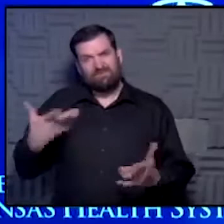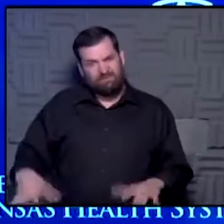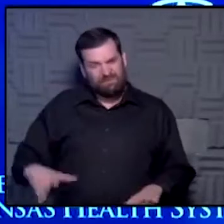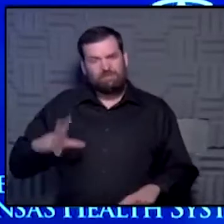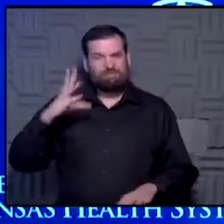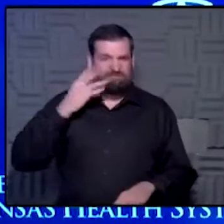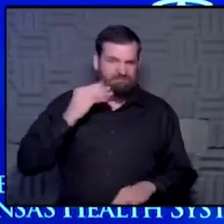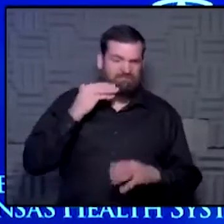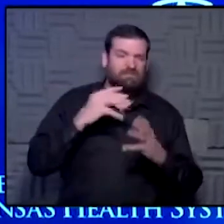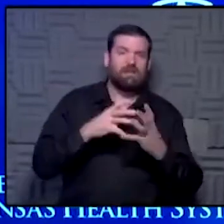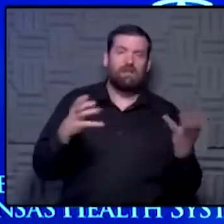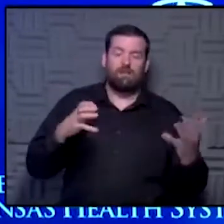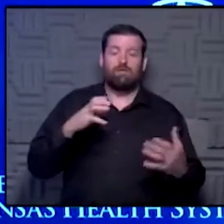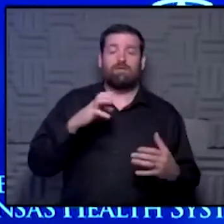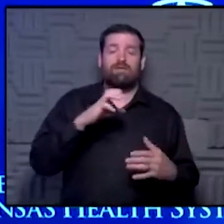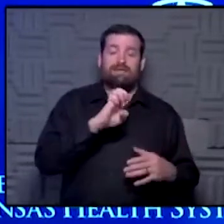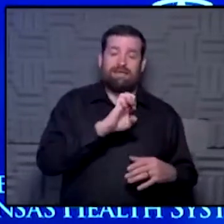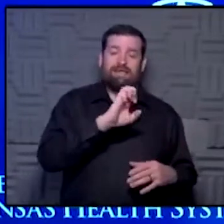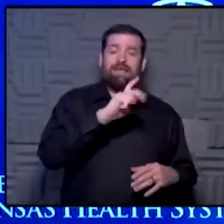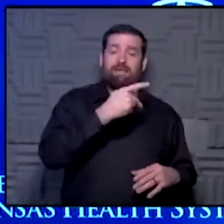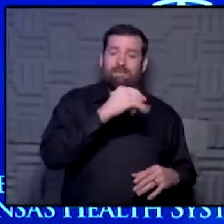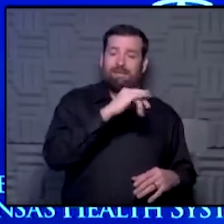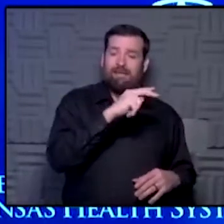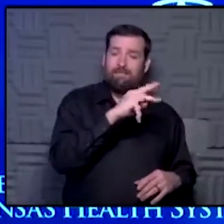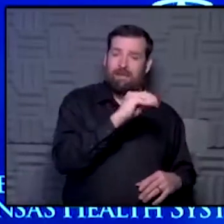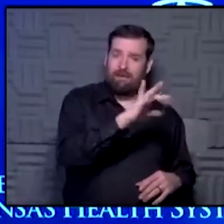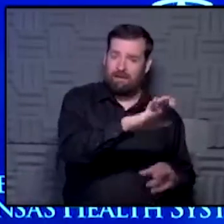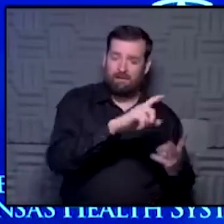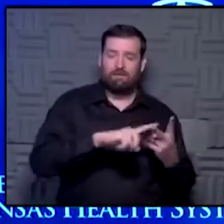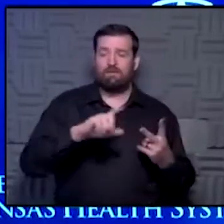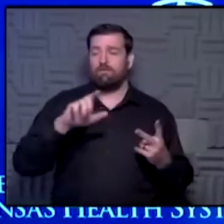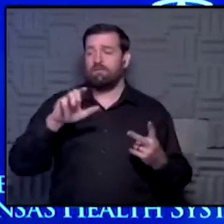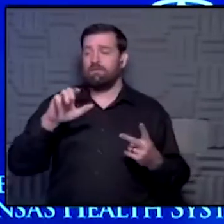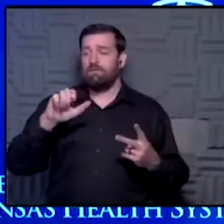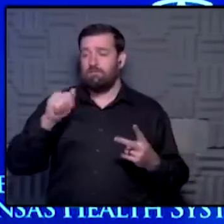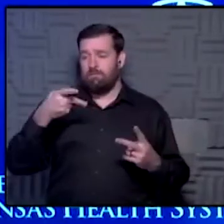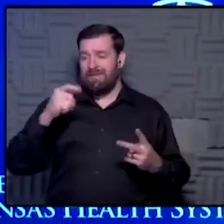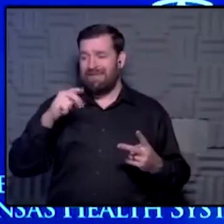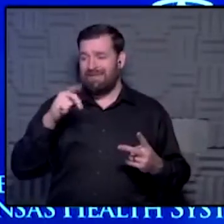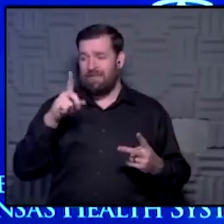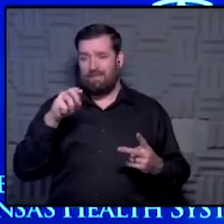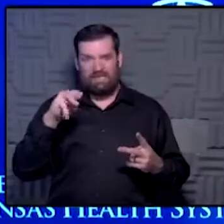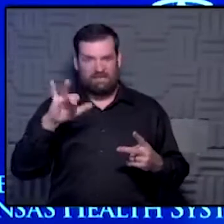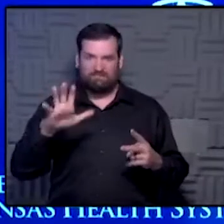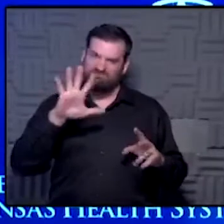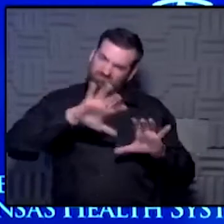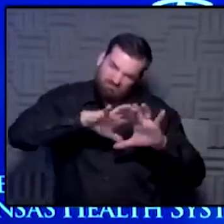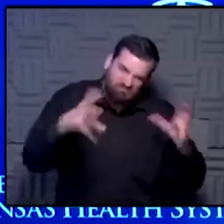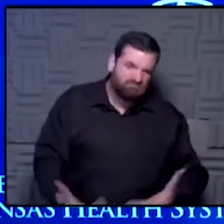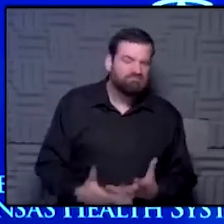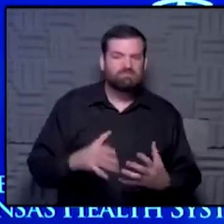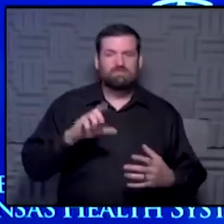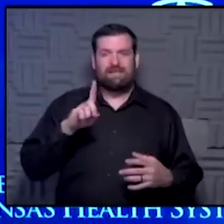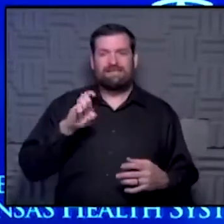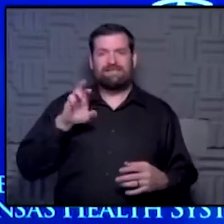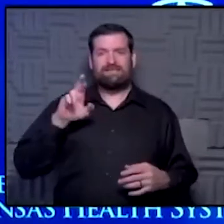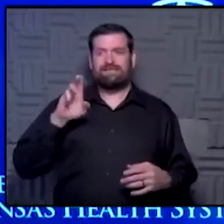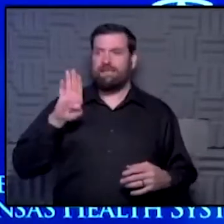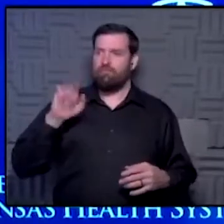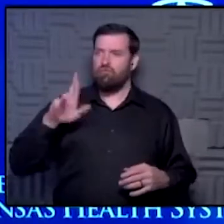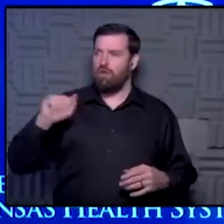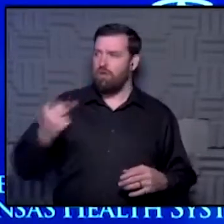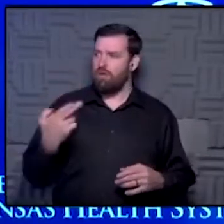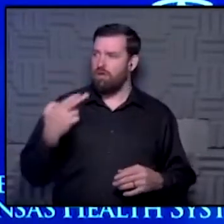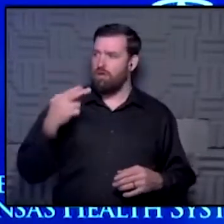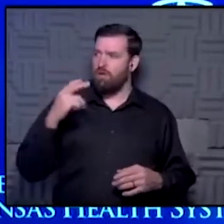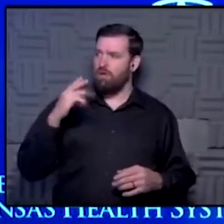epidemics and pandemics, including the AIDS crisis throughout the world, and has dealt with vaccines all around the world. Deborah Birx, the head of the White House